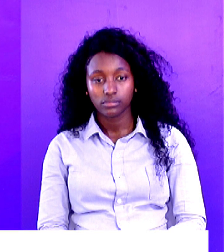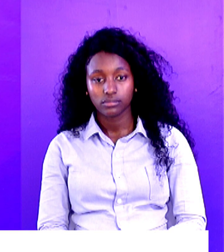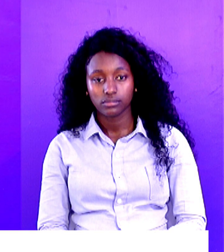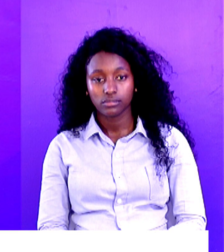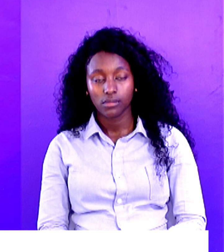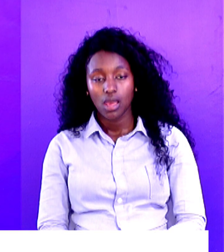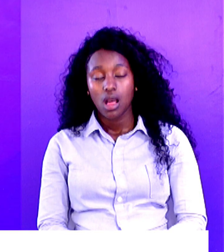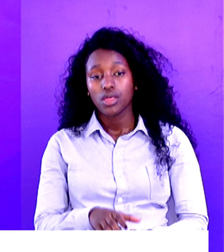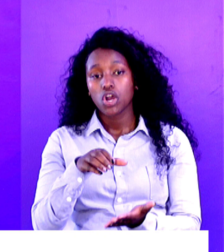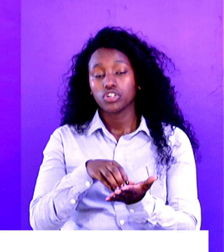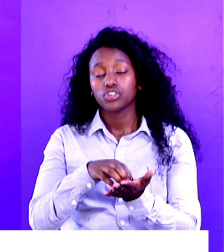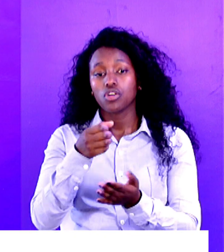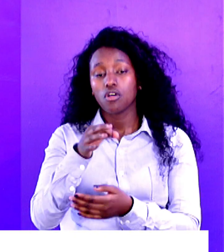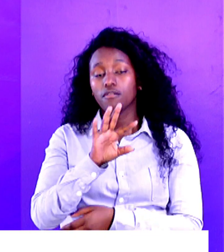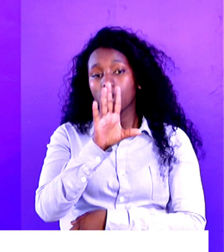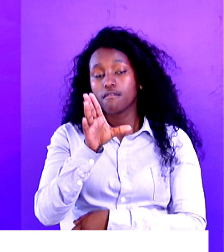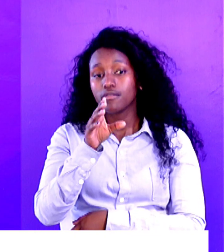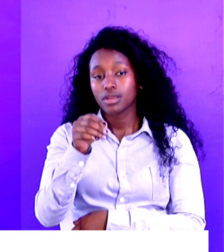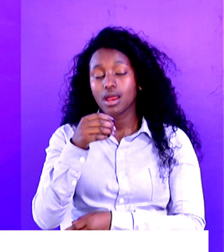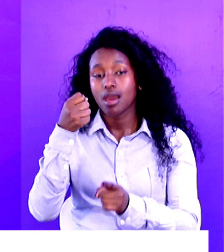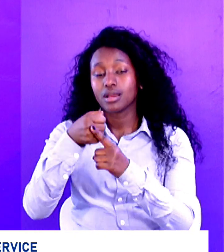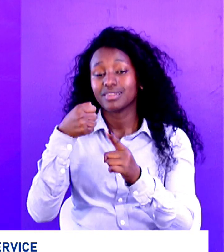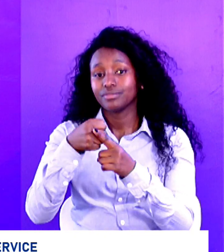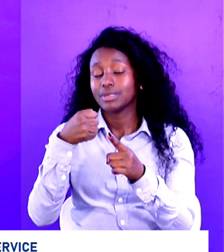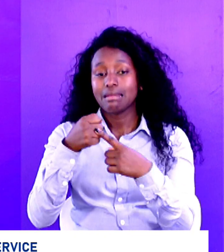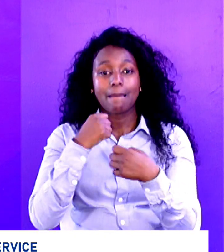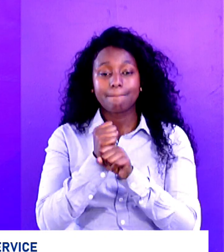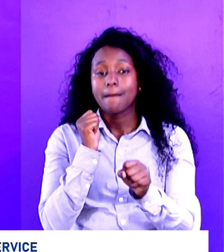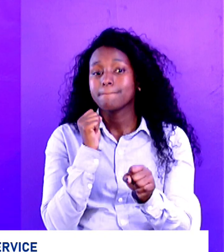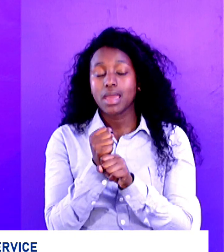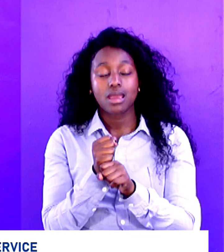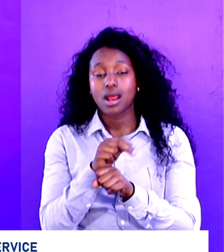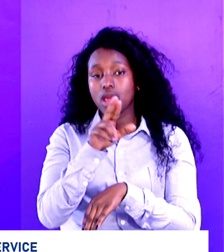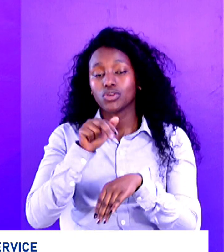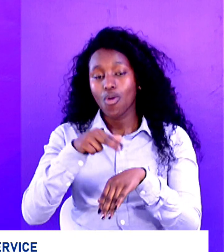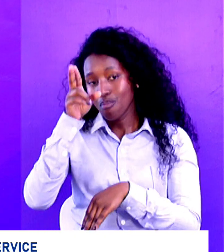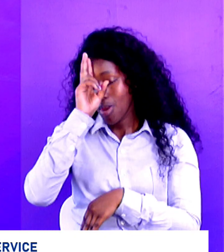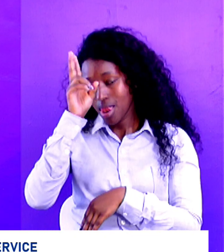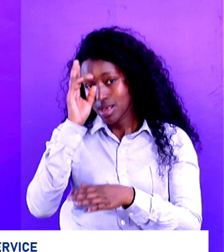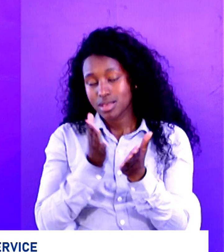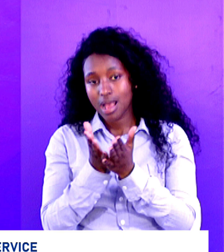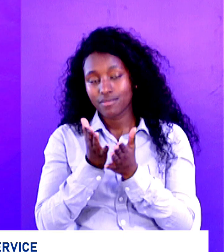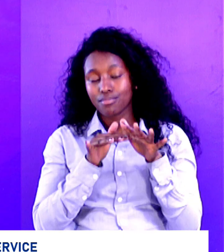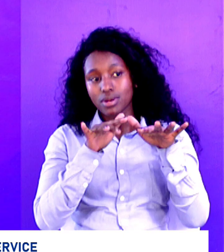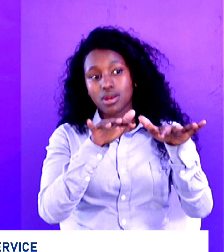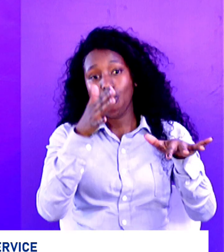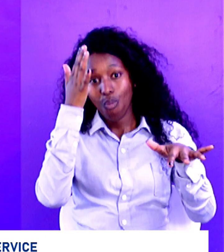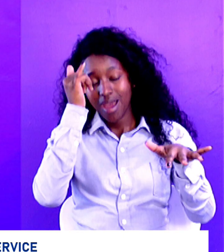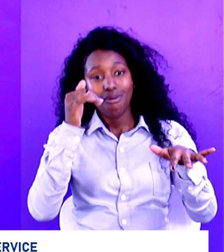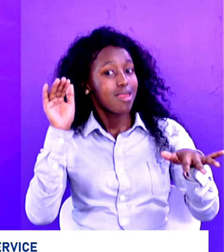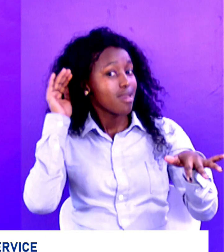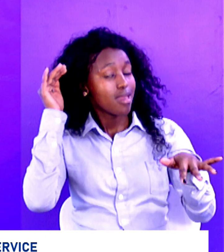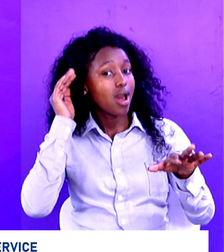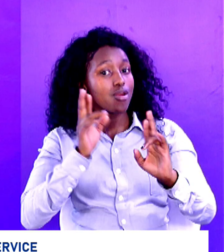Coalition of African activists has called for disbursement of the National Police Service following a damning report by the Ethics